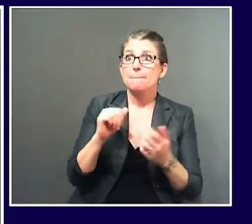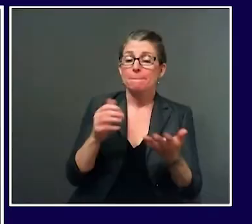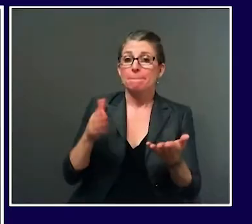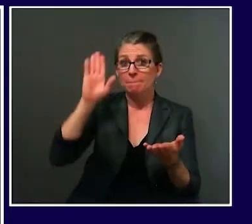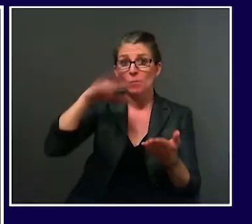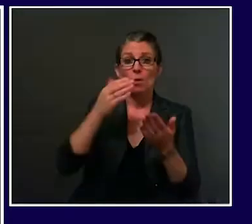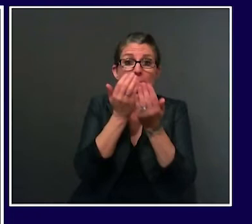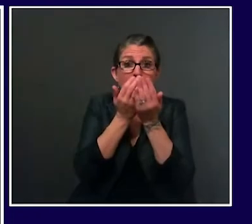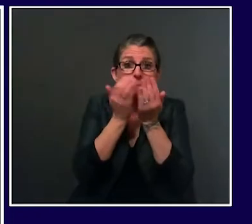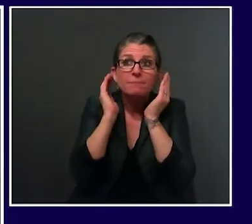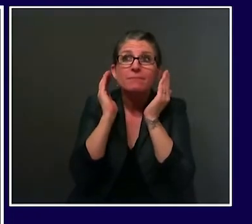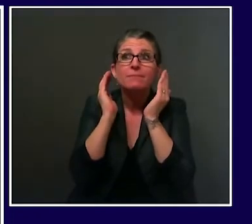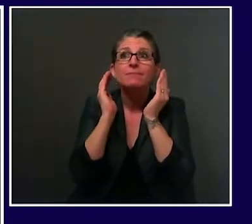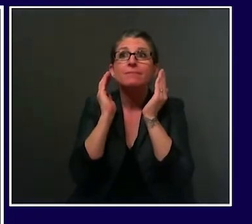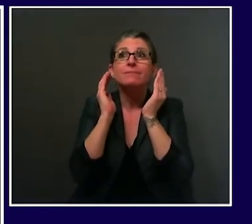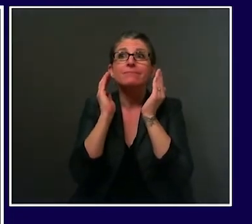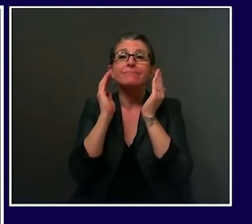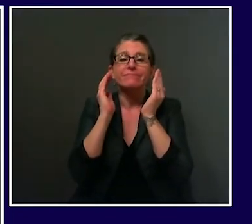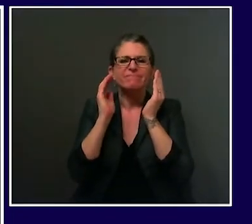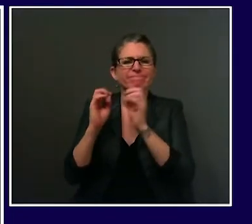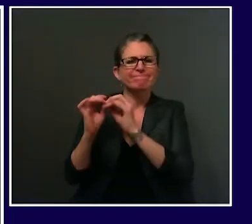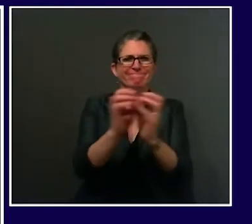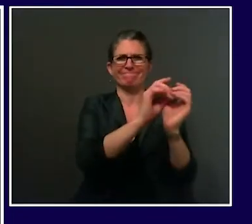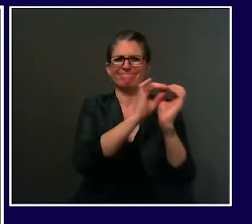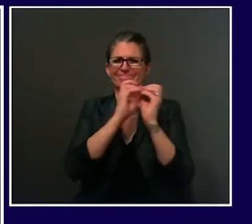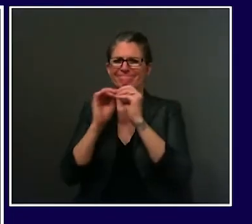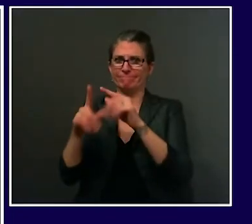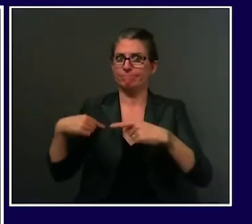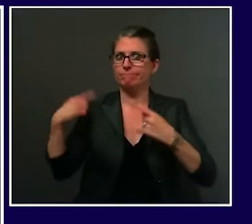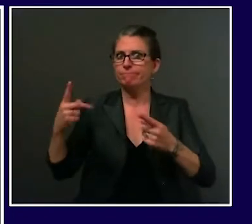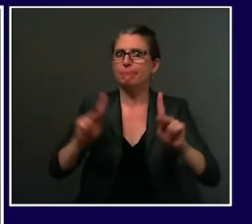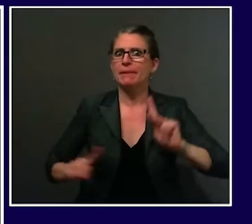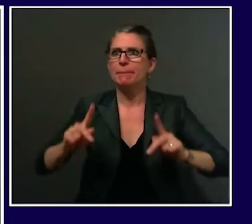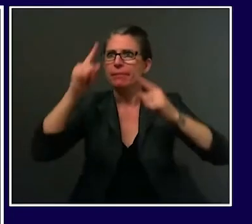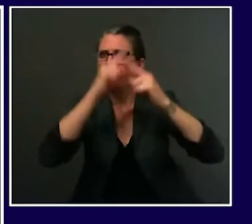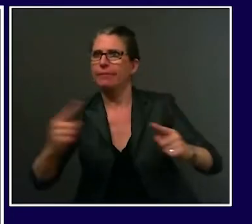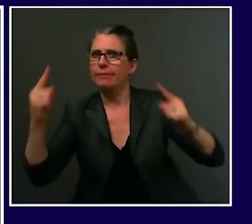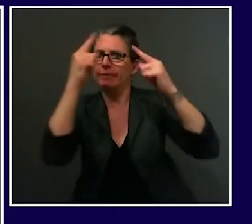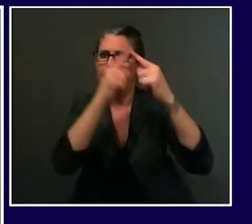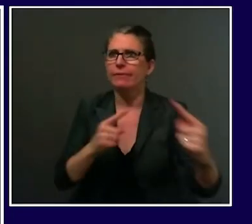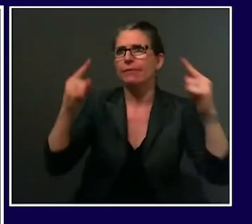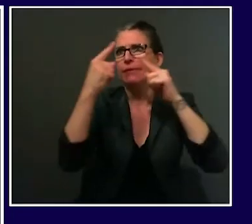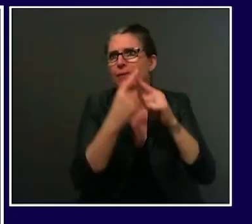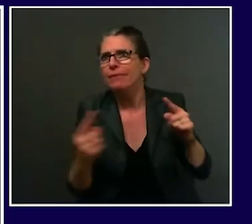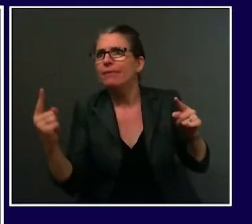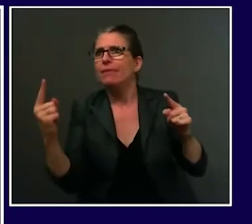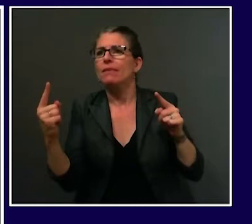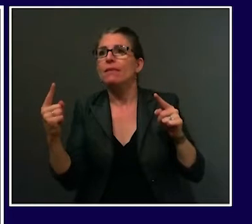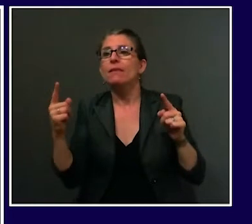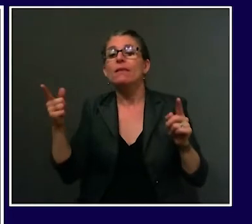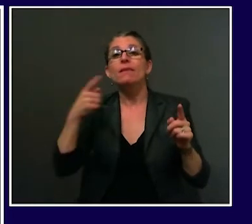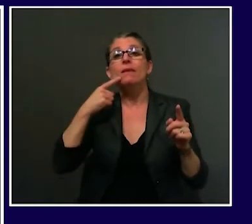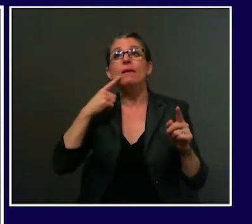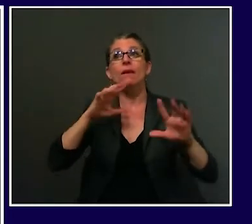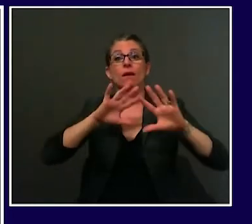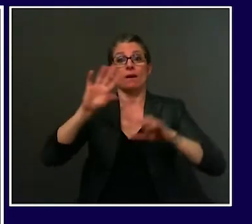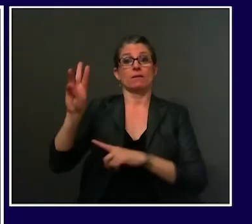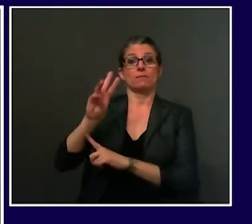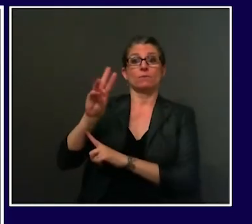some readers who ask why the World Health Organization's guidance on face masks differs from the